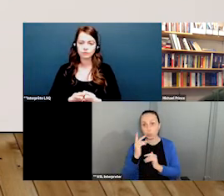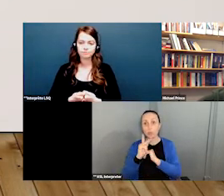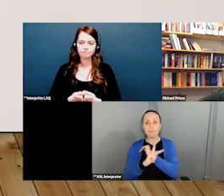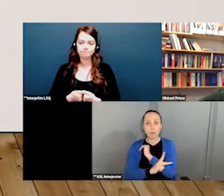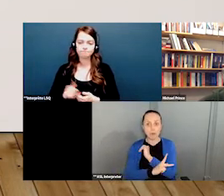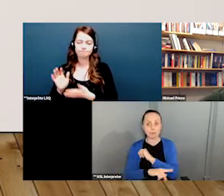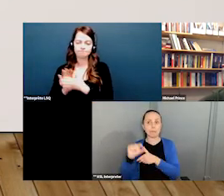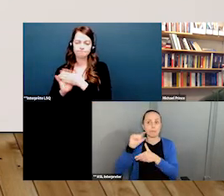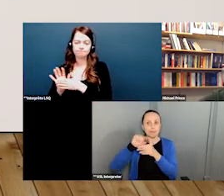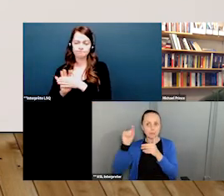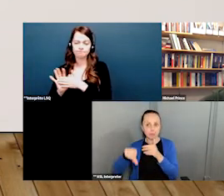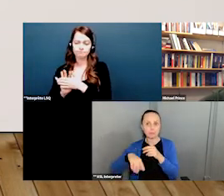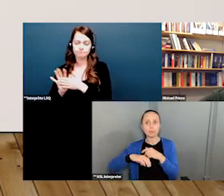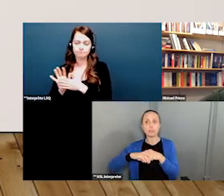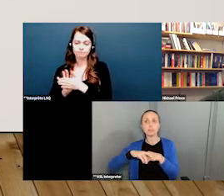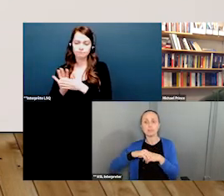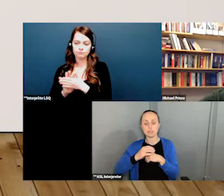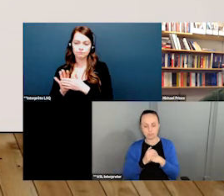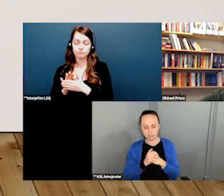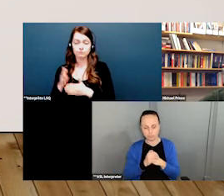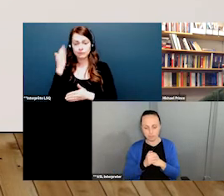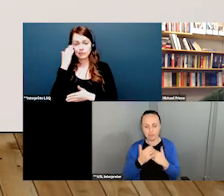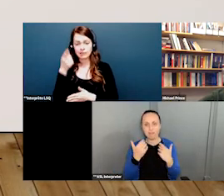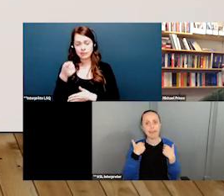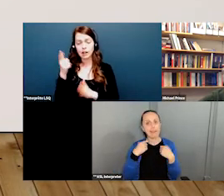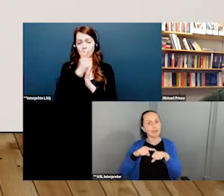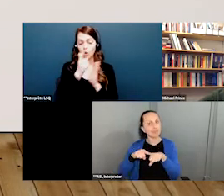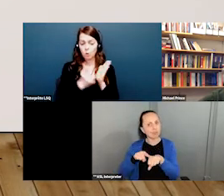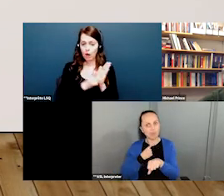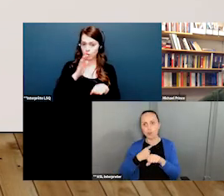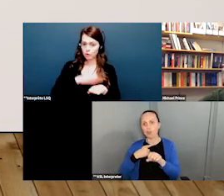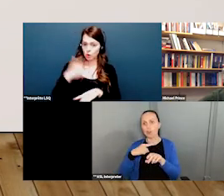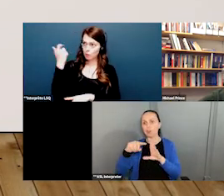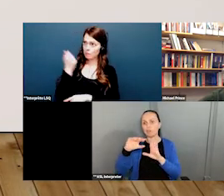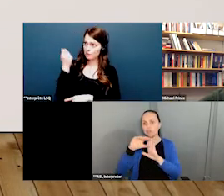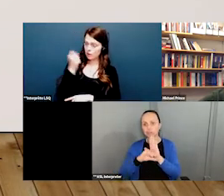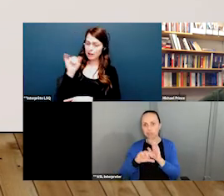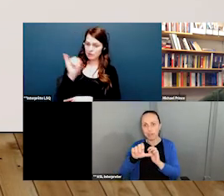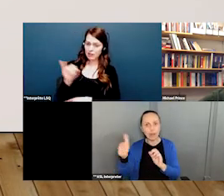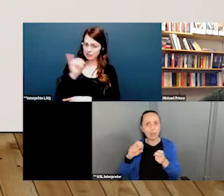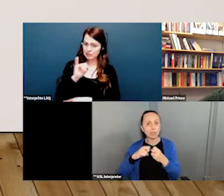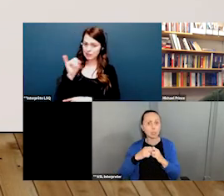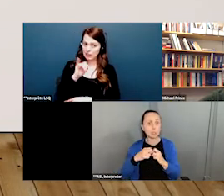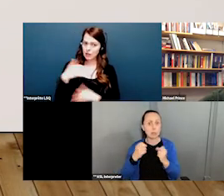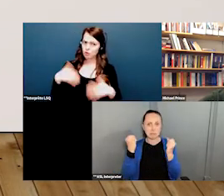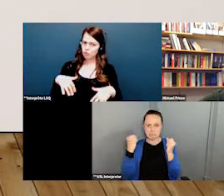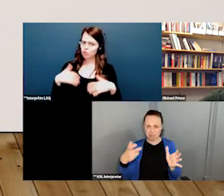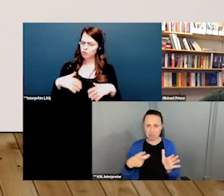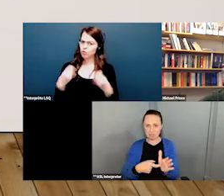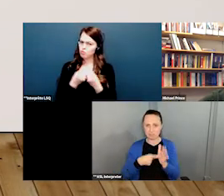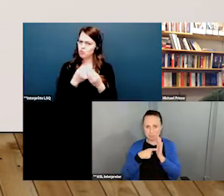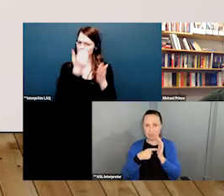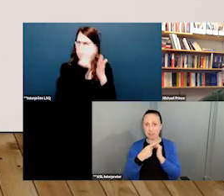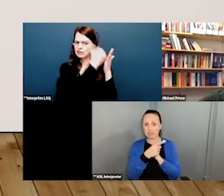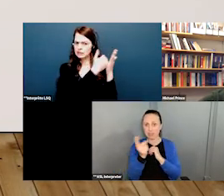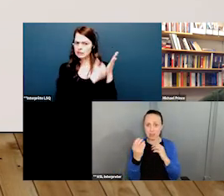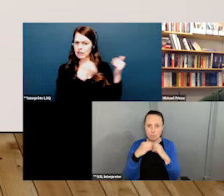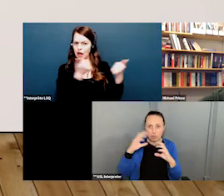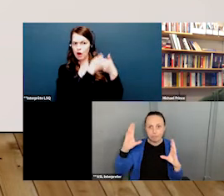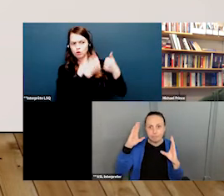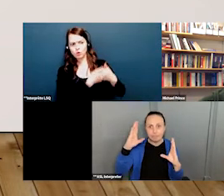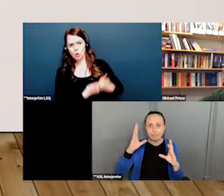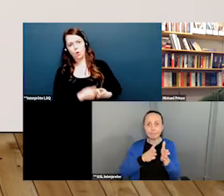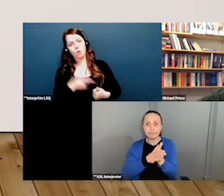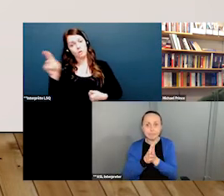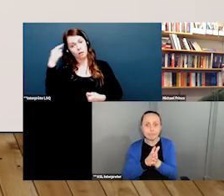government that has quite a long list of other issues, and many of them demanding great attention and